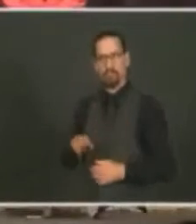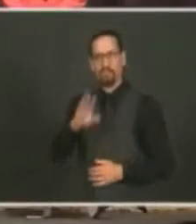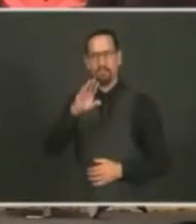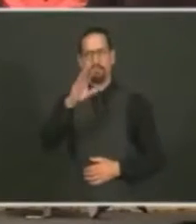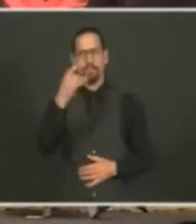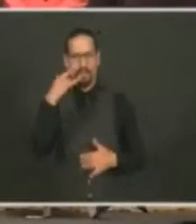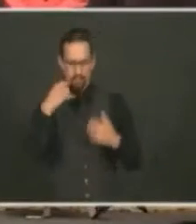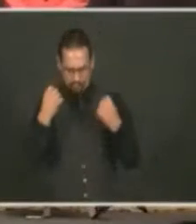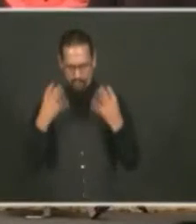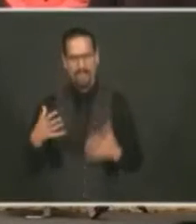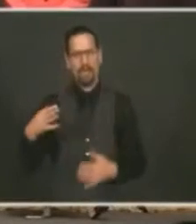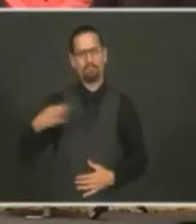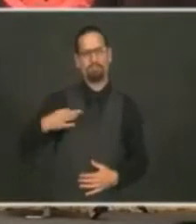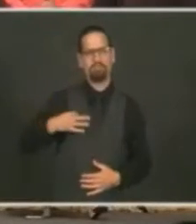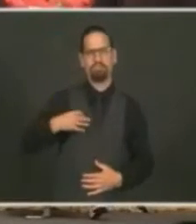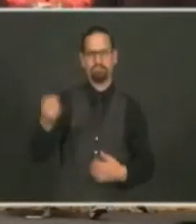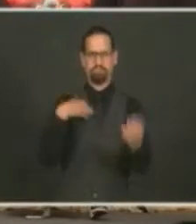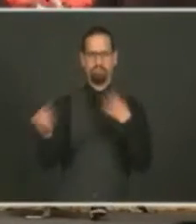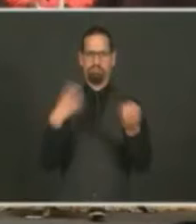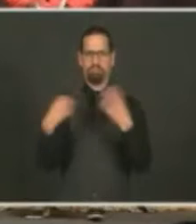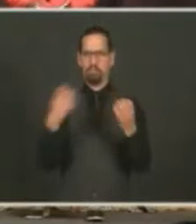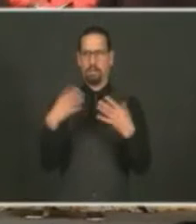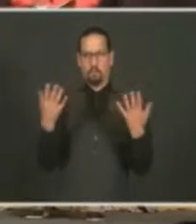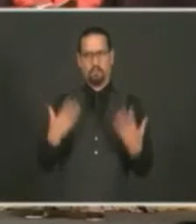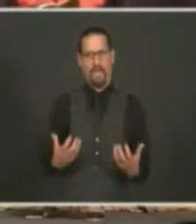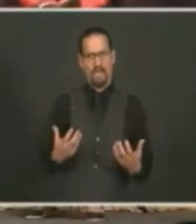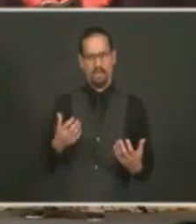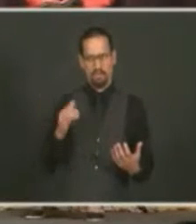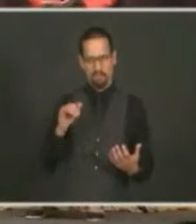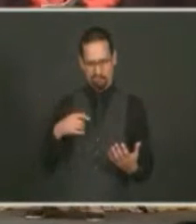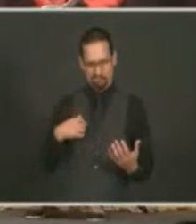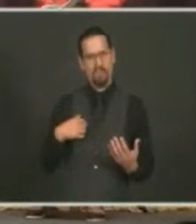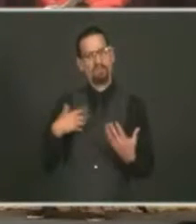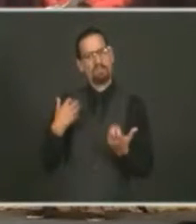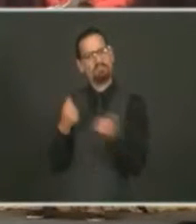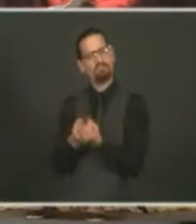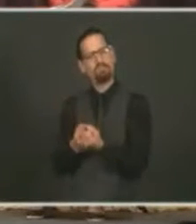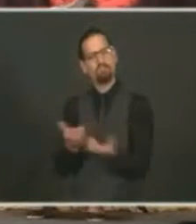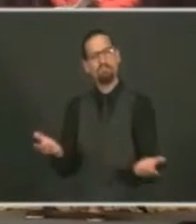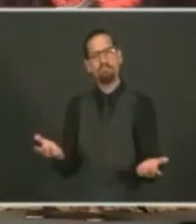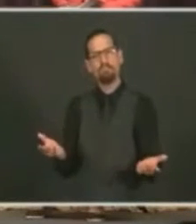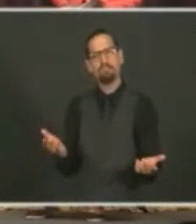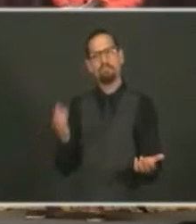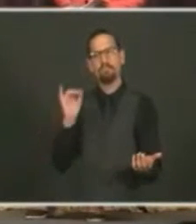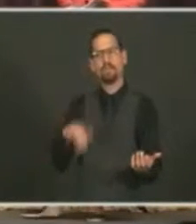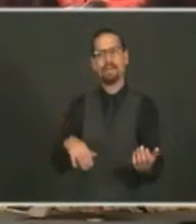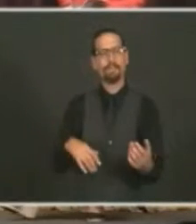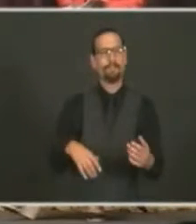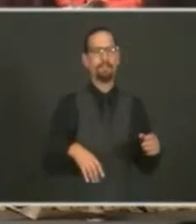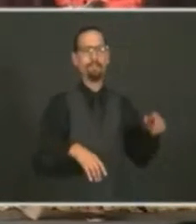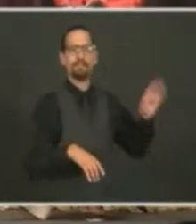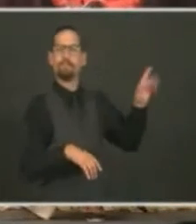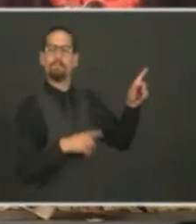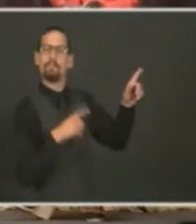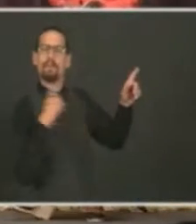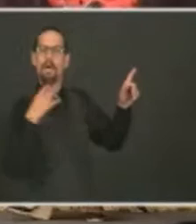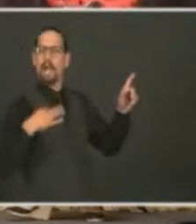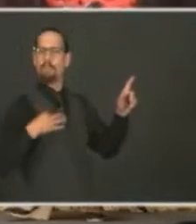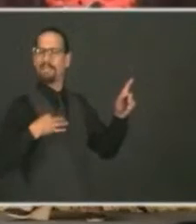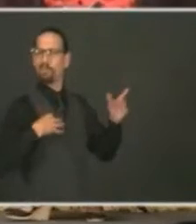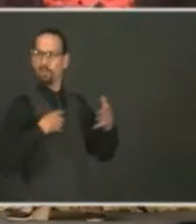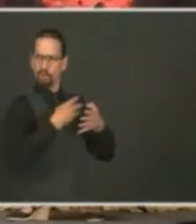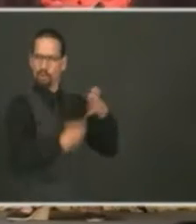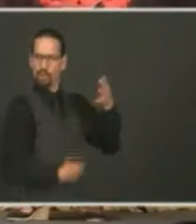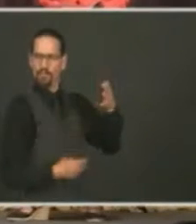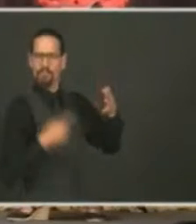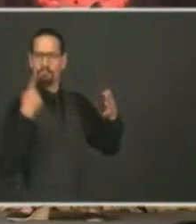for use by businesses that are trying to move their businesses outdoor? There's no additional funding for other businesses